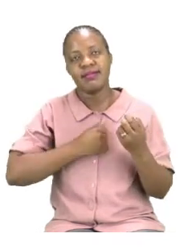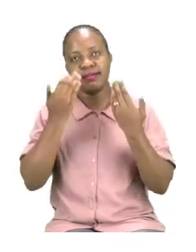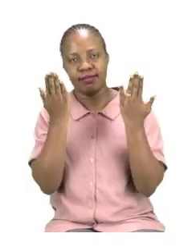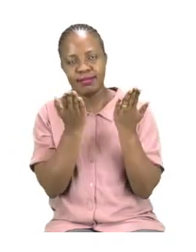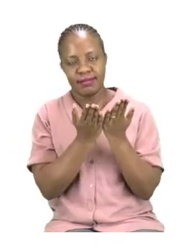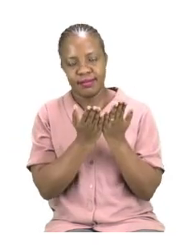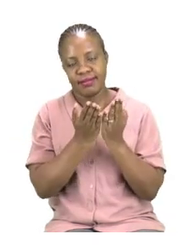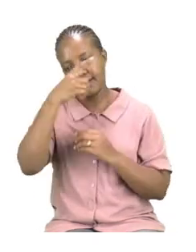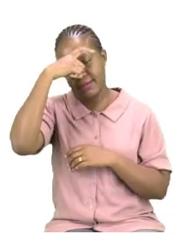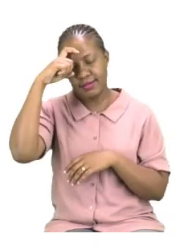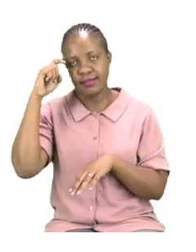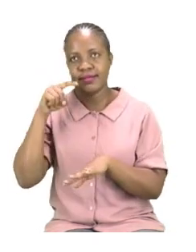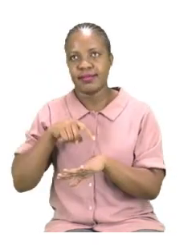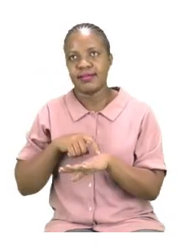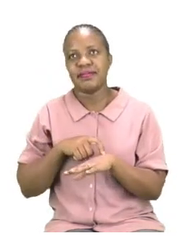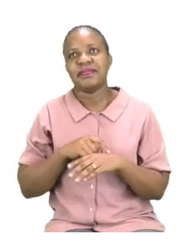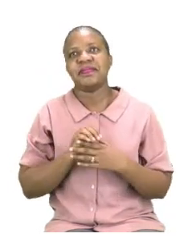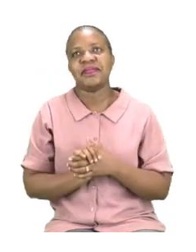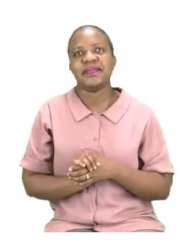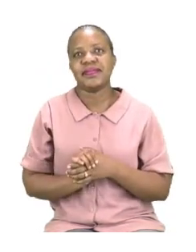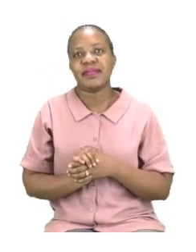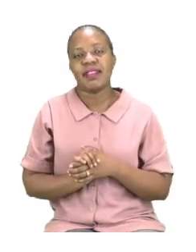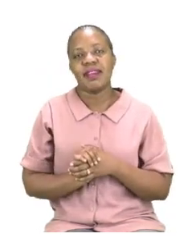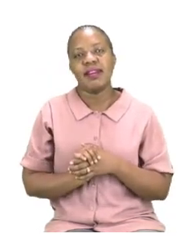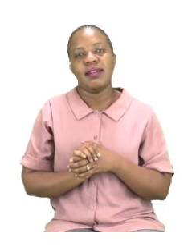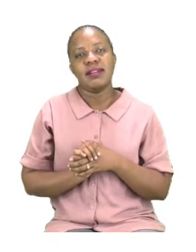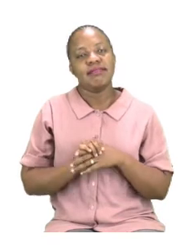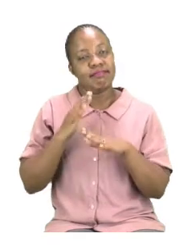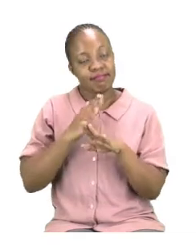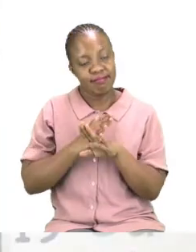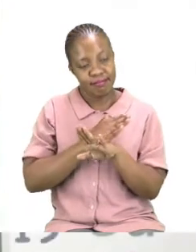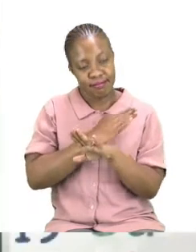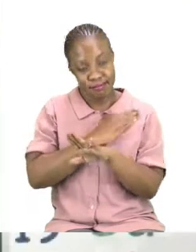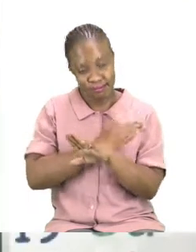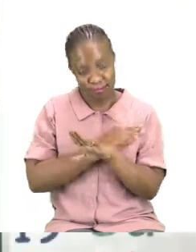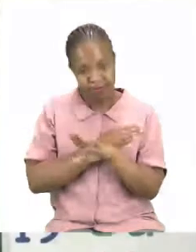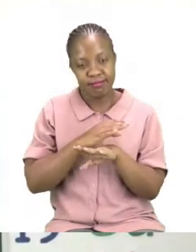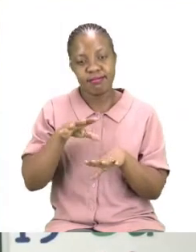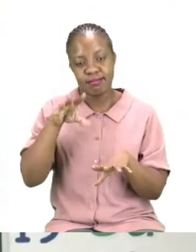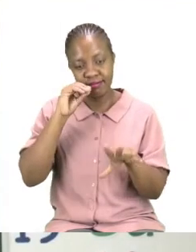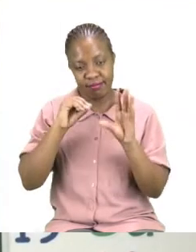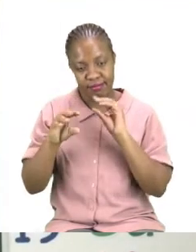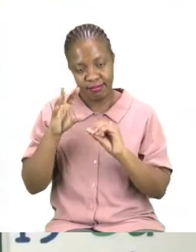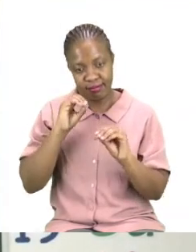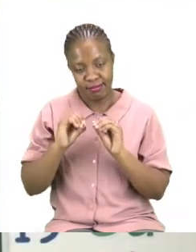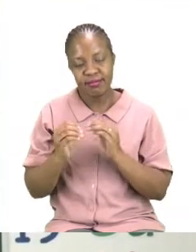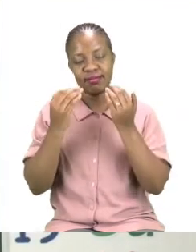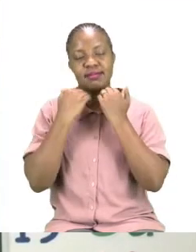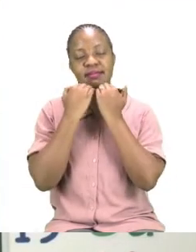and Summer. And before we get into any lessons, boys and girls, it is important for us